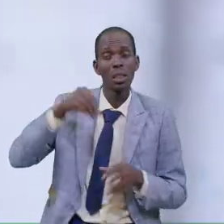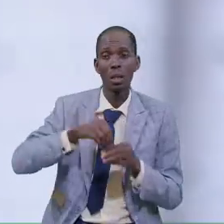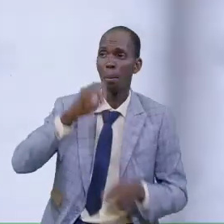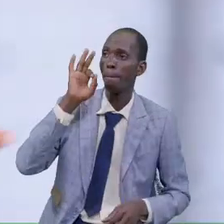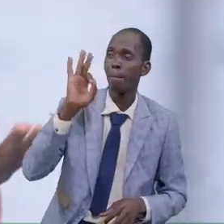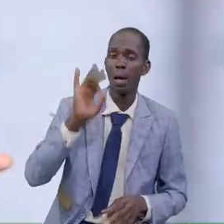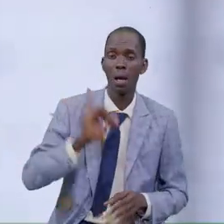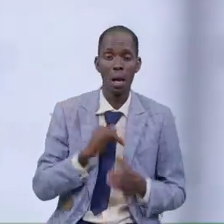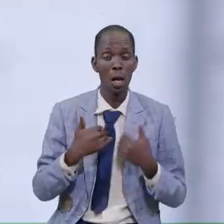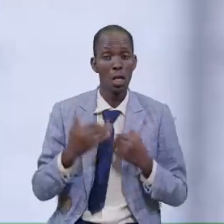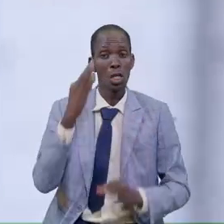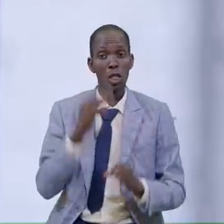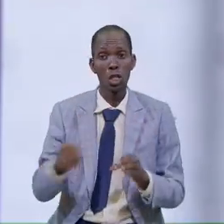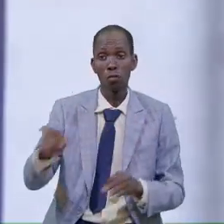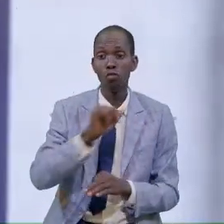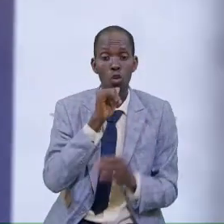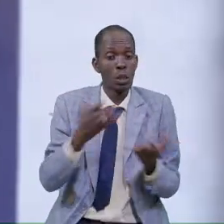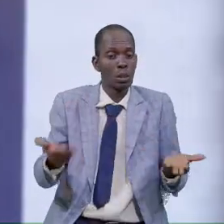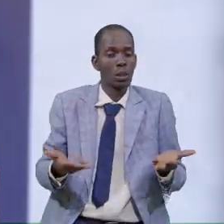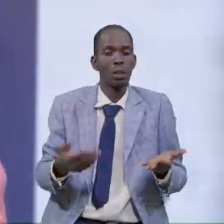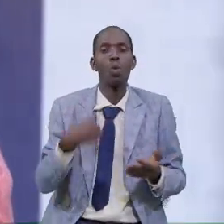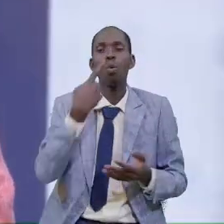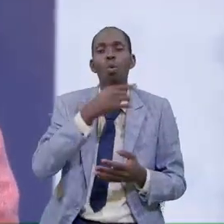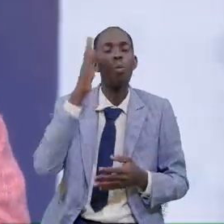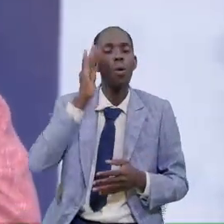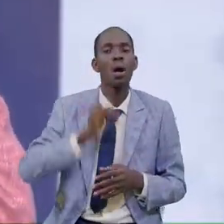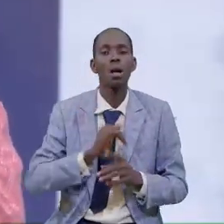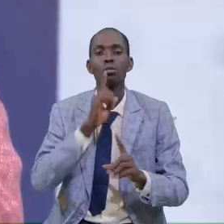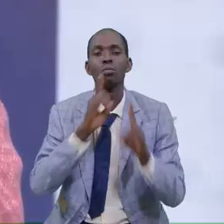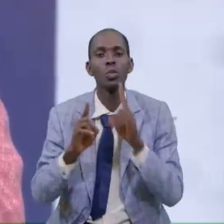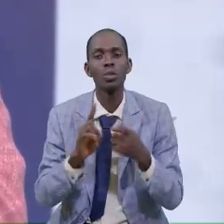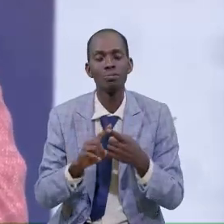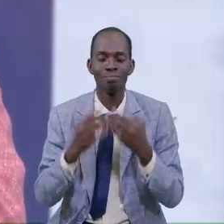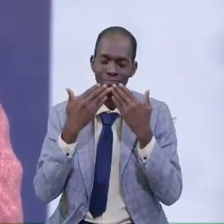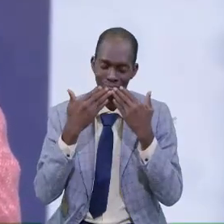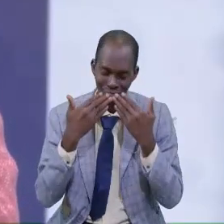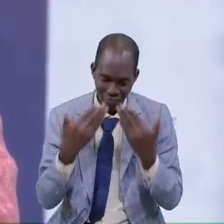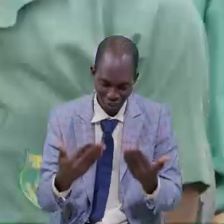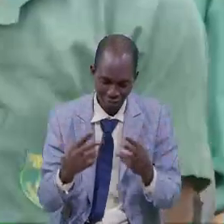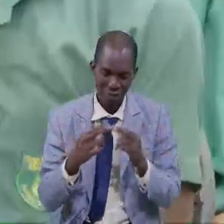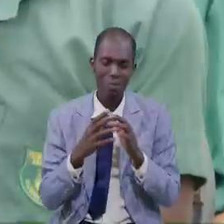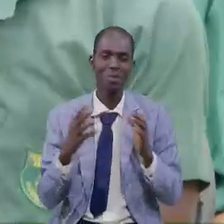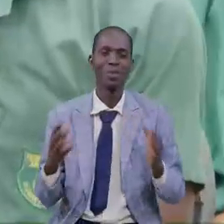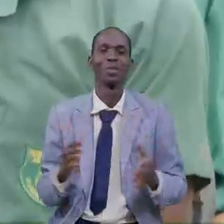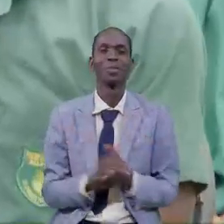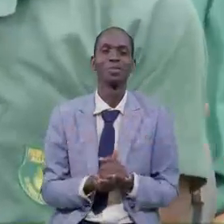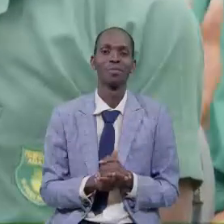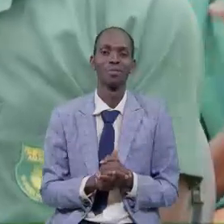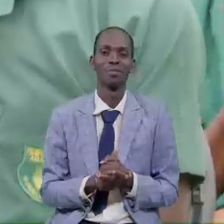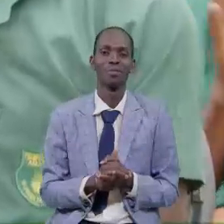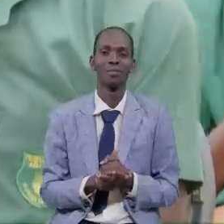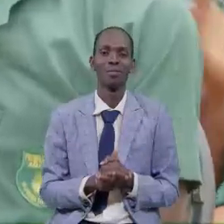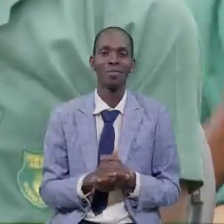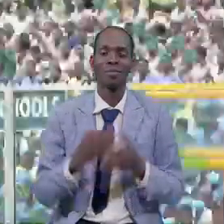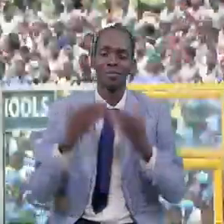come, who will I speak to? Thank you very much. I said thank you very